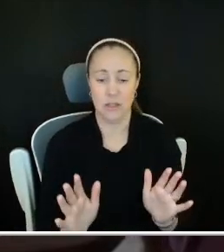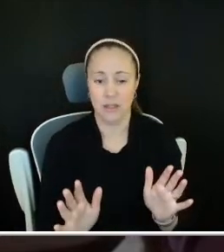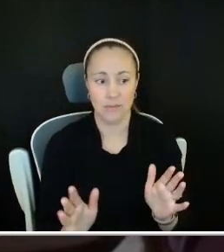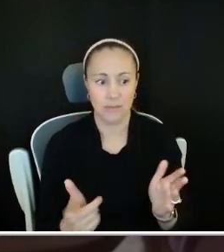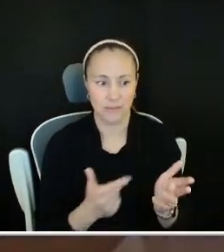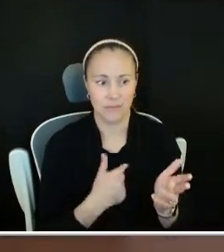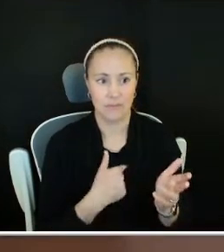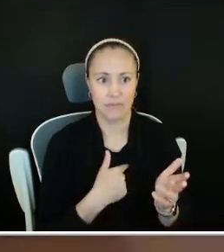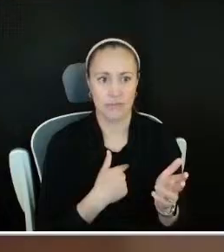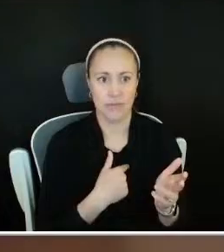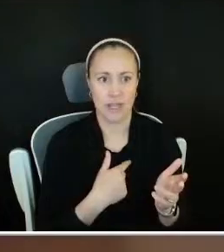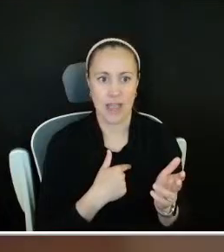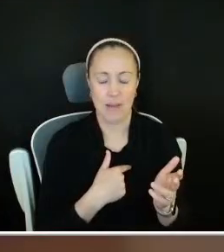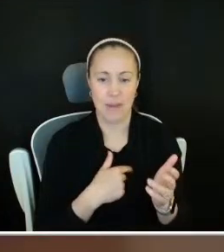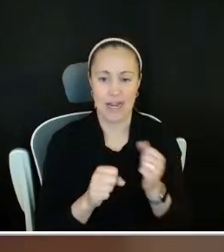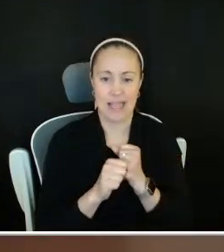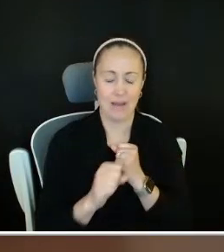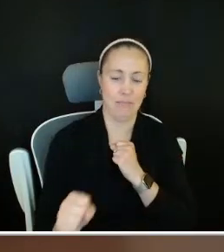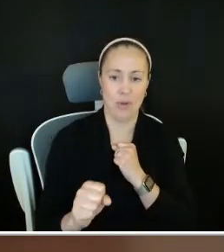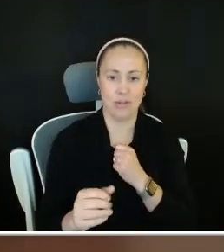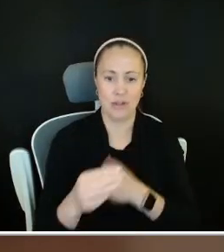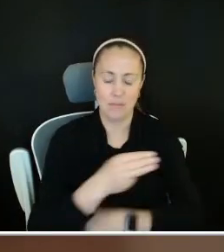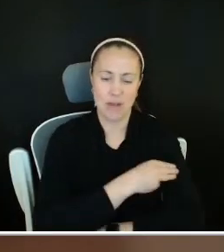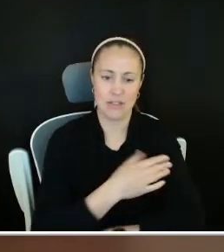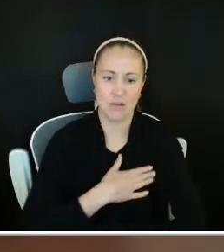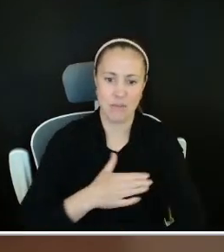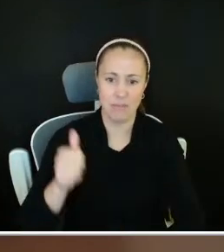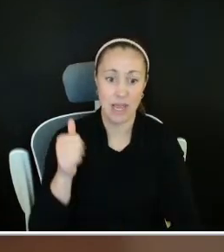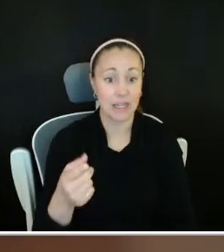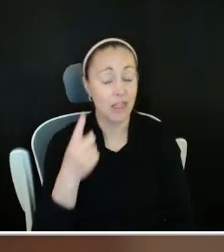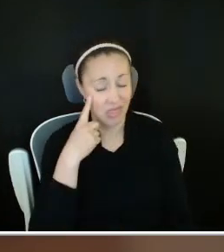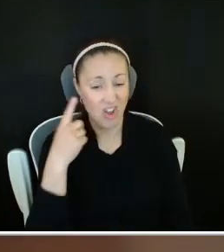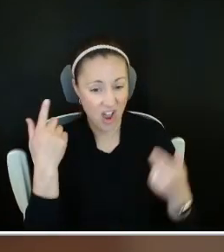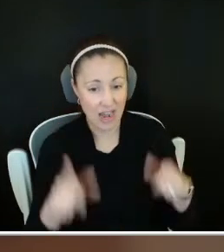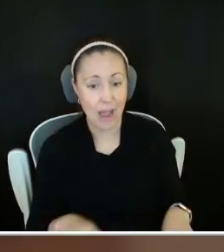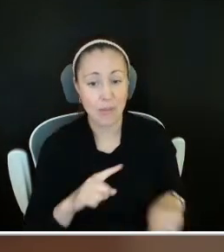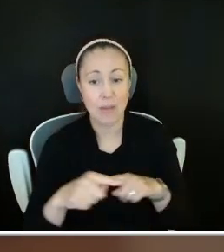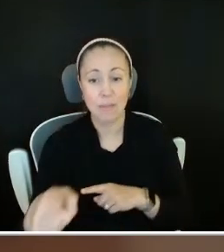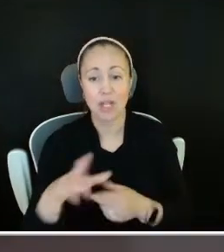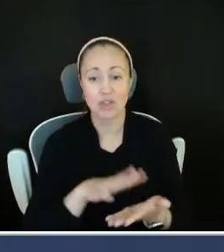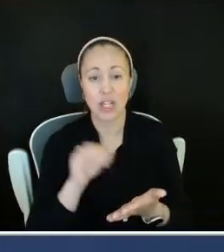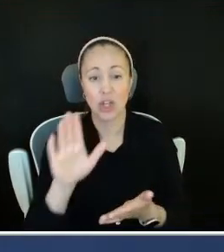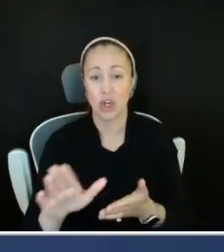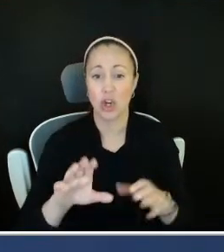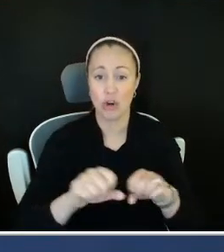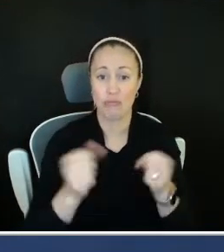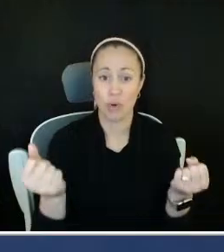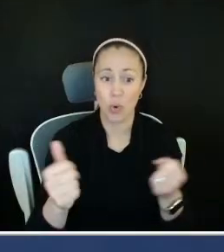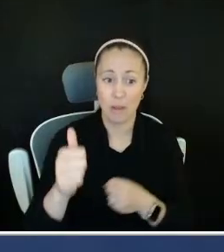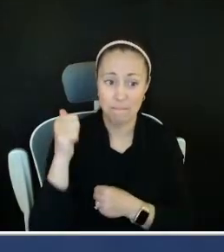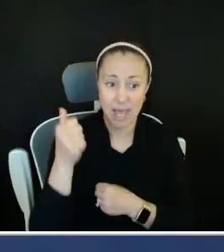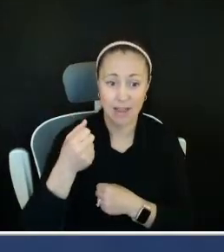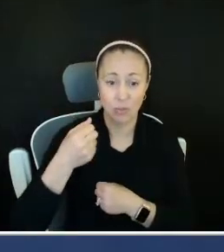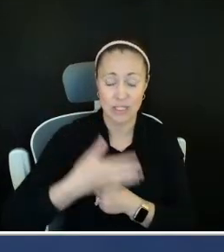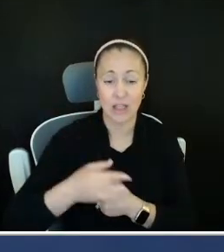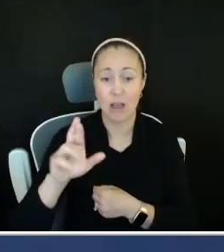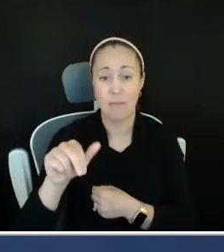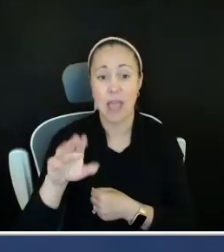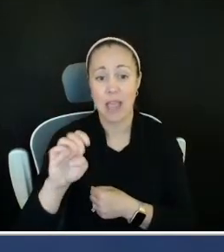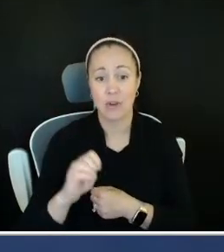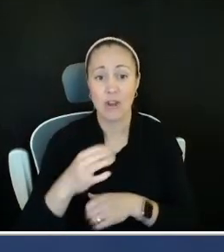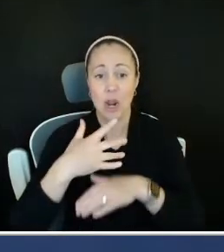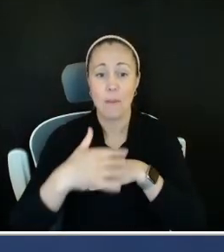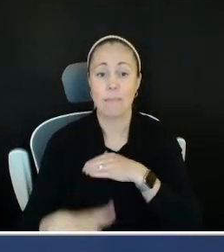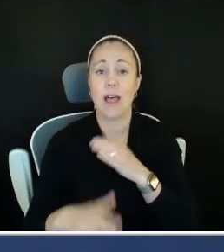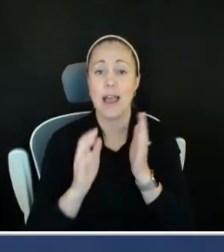muscle in my back. She thought she did, but Emily Shebb learned her broken back was caused by a rare blood cancer. How a